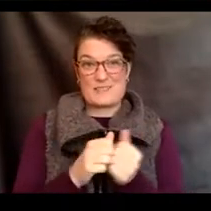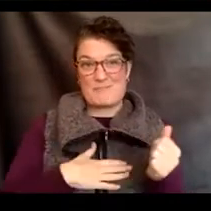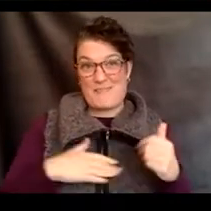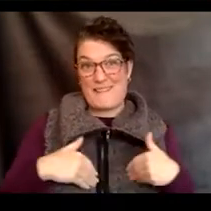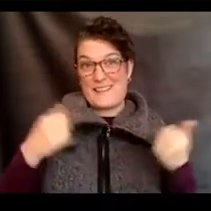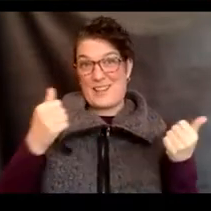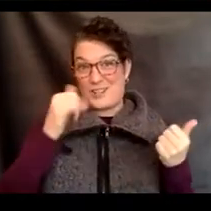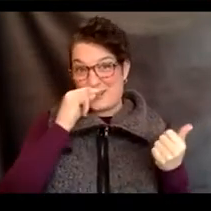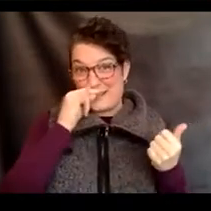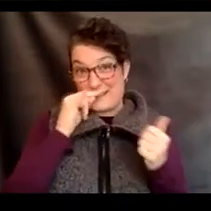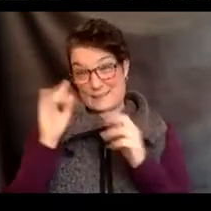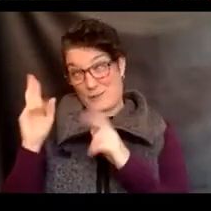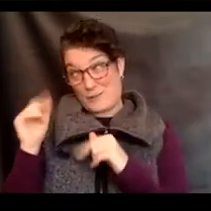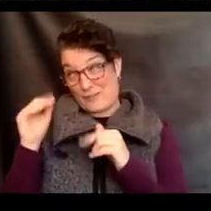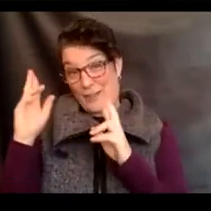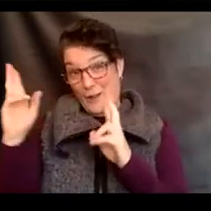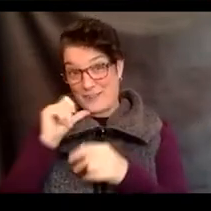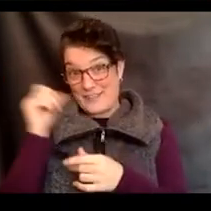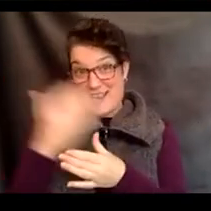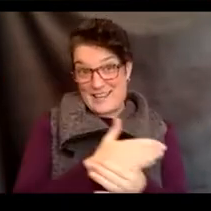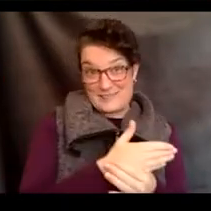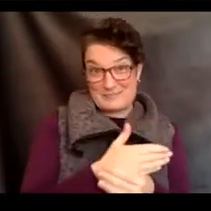kids. Hopefully not interrupting us.